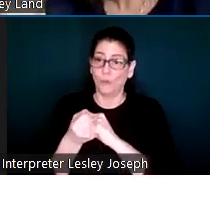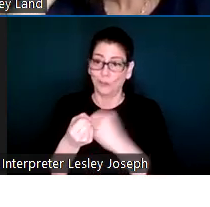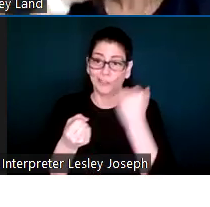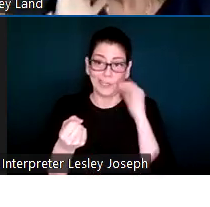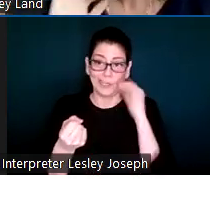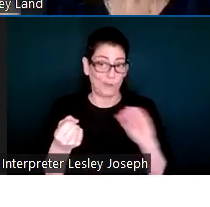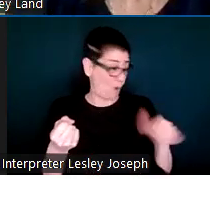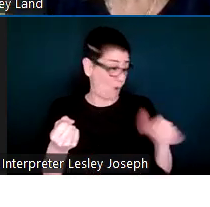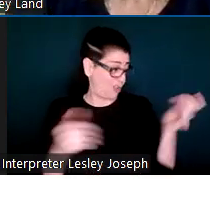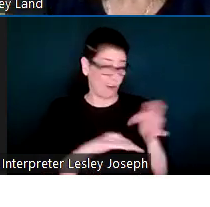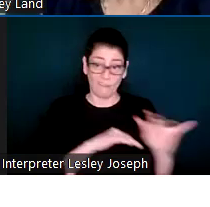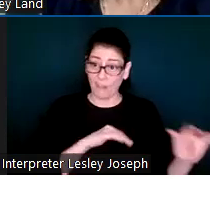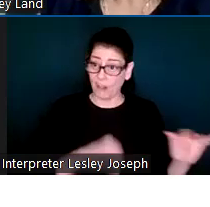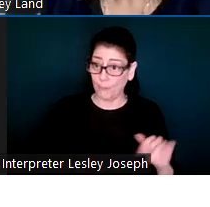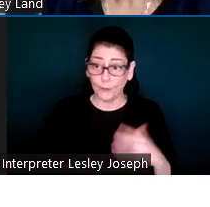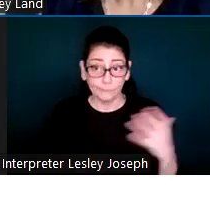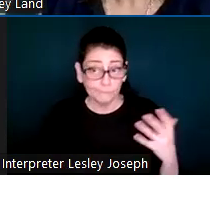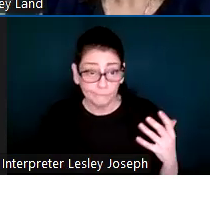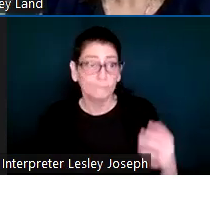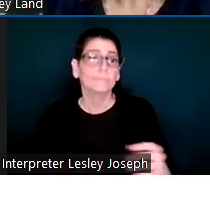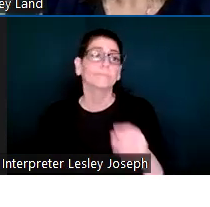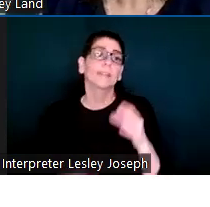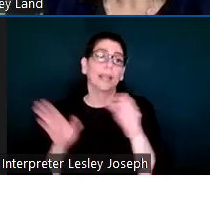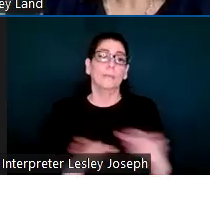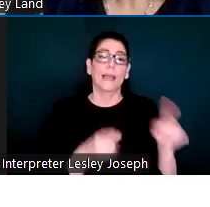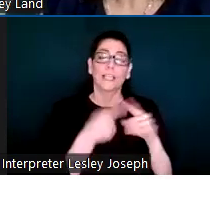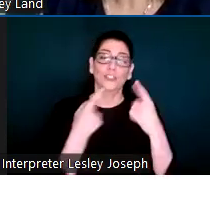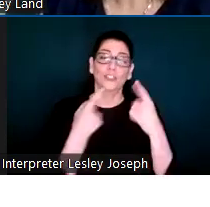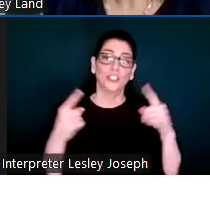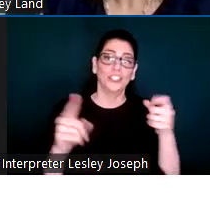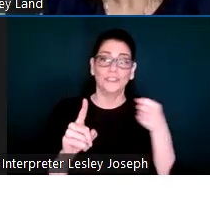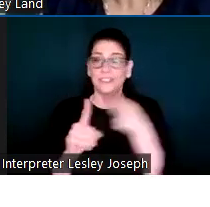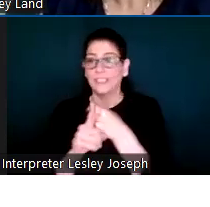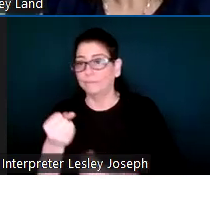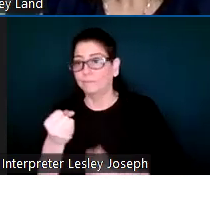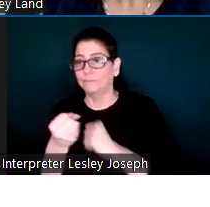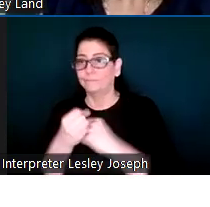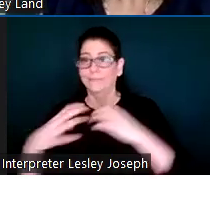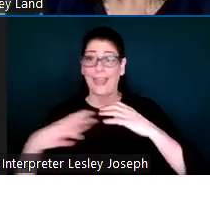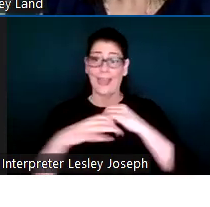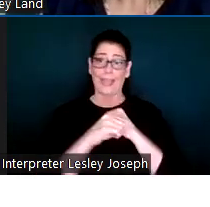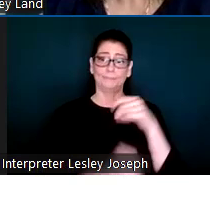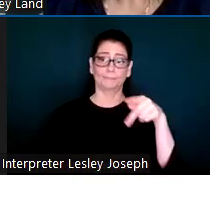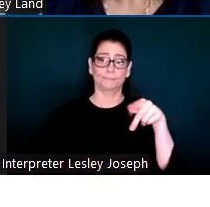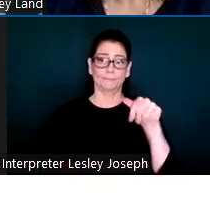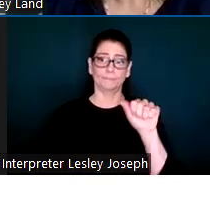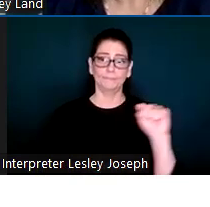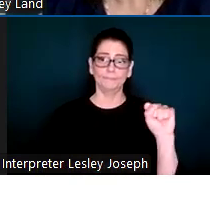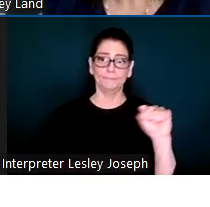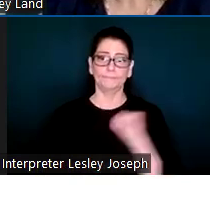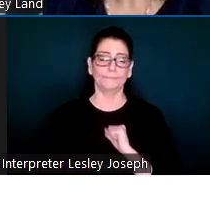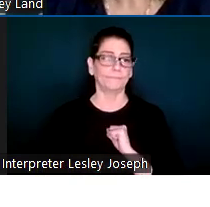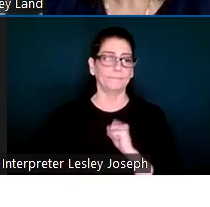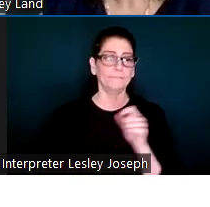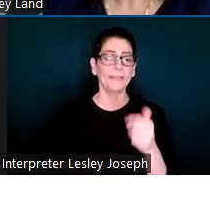are available is called a plan to achieve self-support, or a PASS. And this can help pay